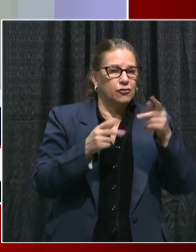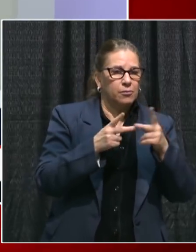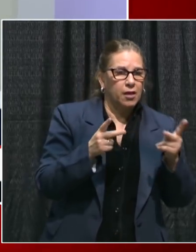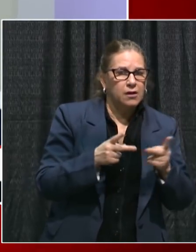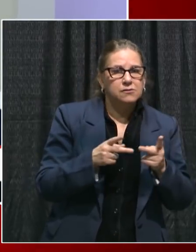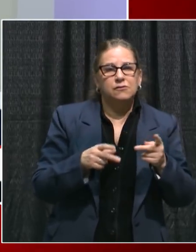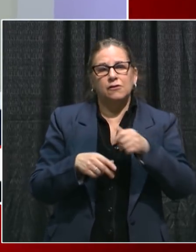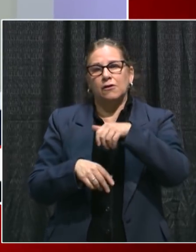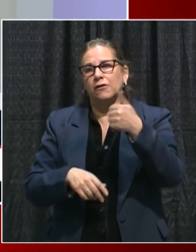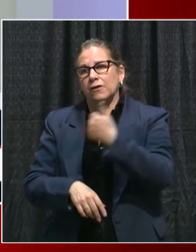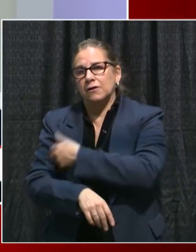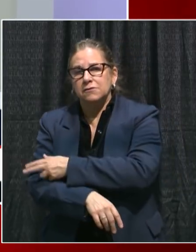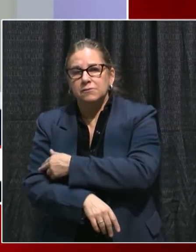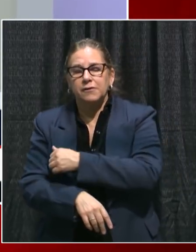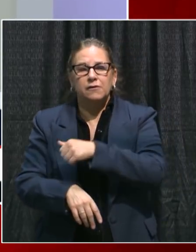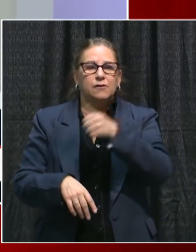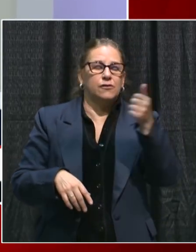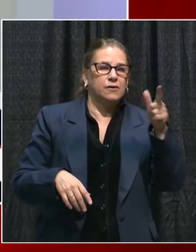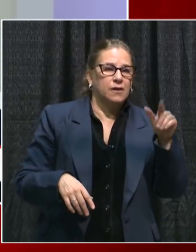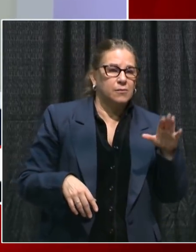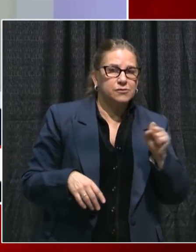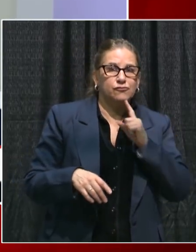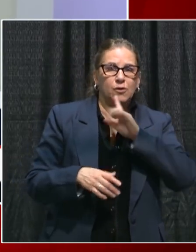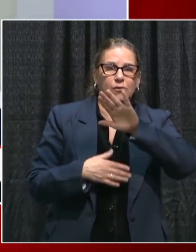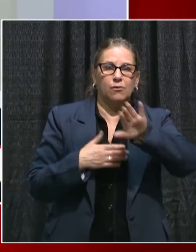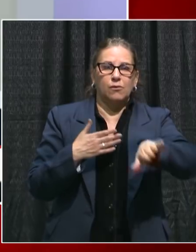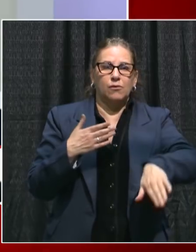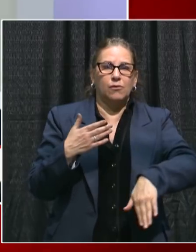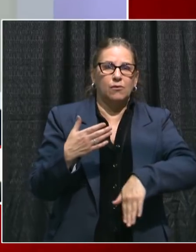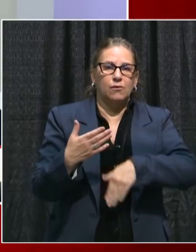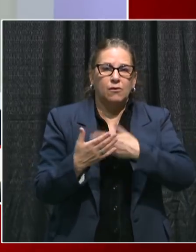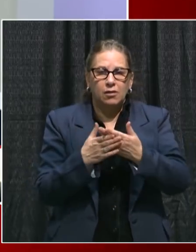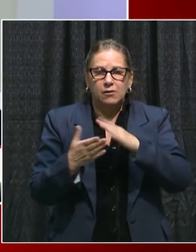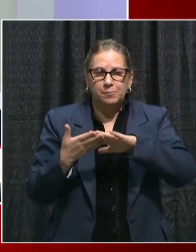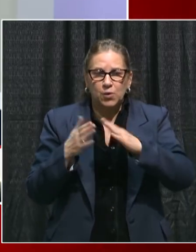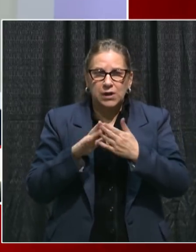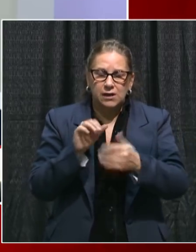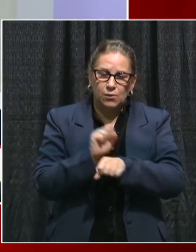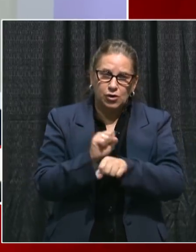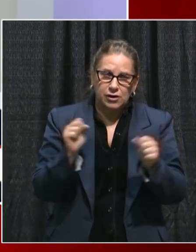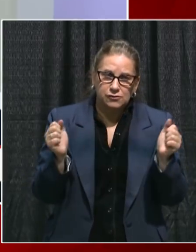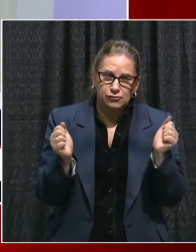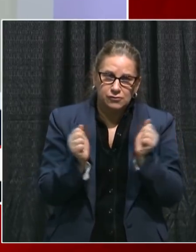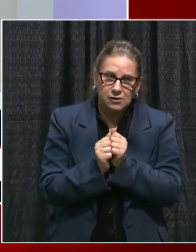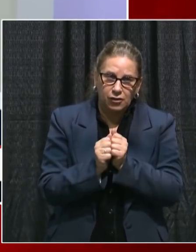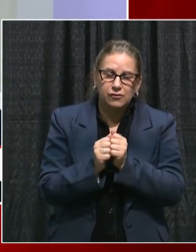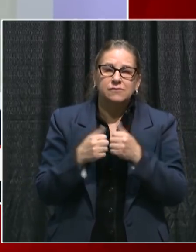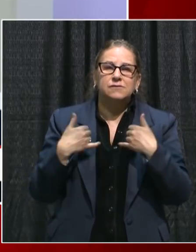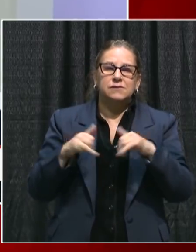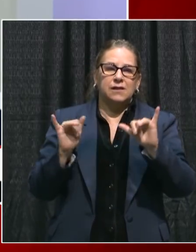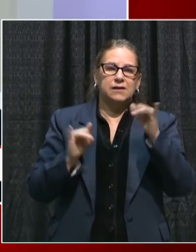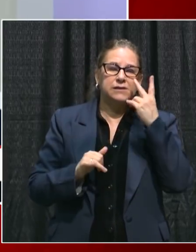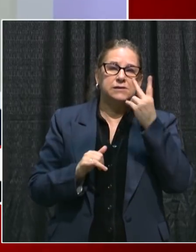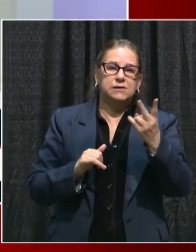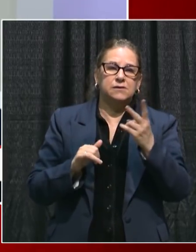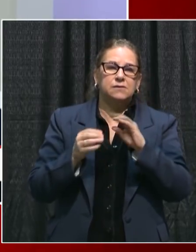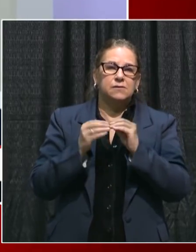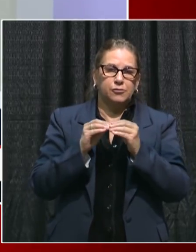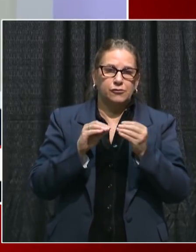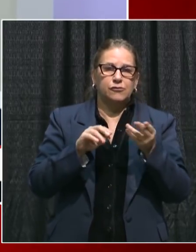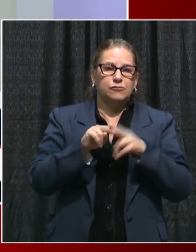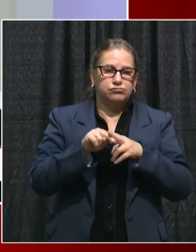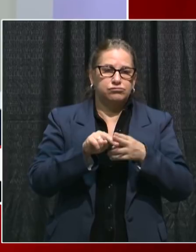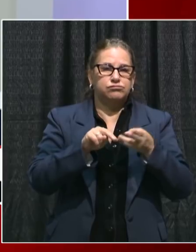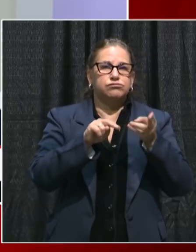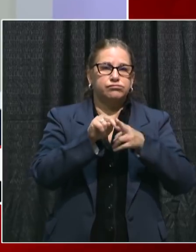So it's a community effort, and I think that's important. But certainly we are seeing an increase in submissions coming to the public health lab, and